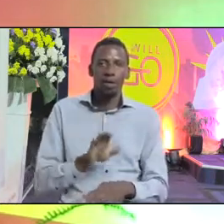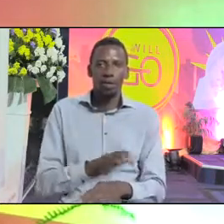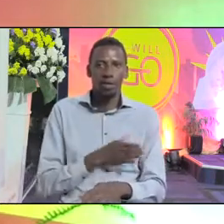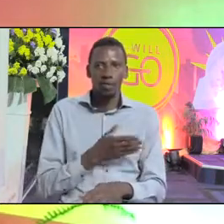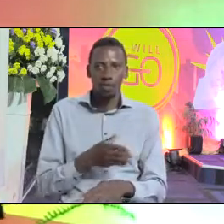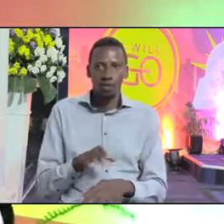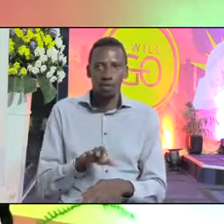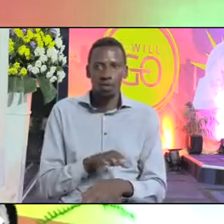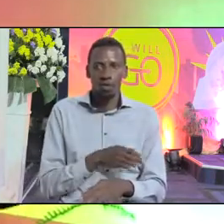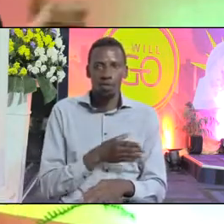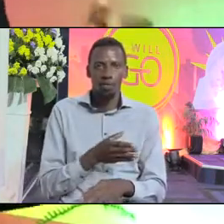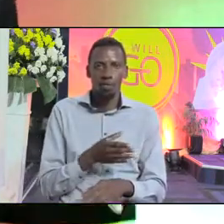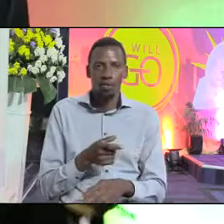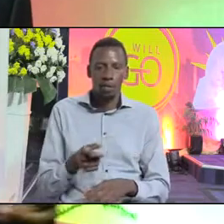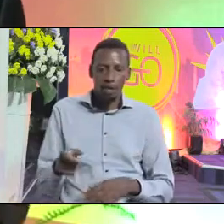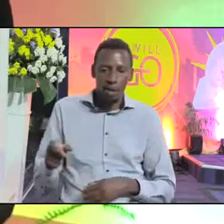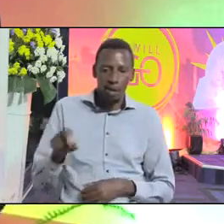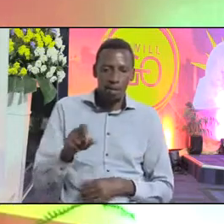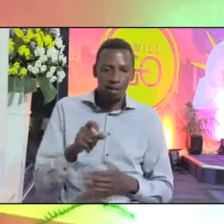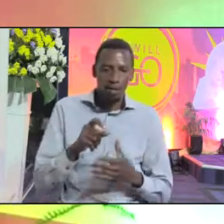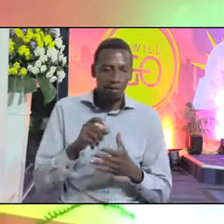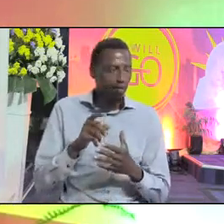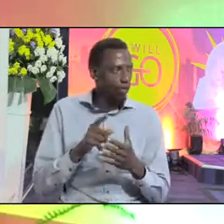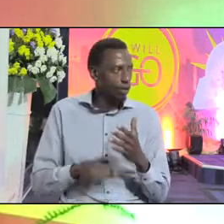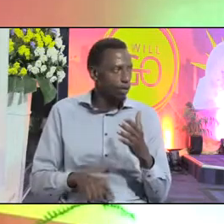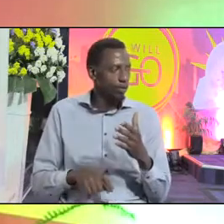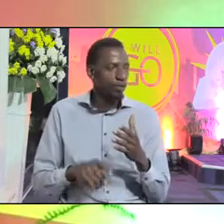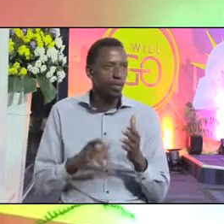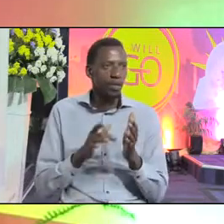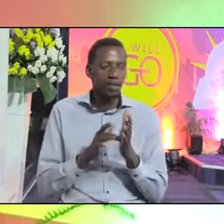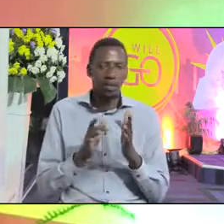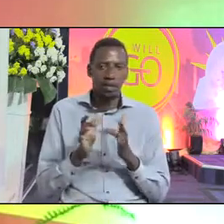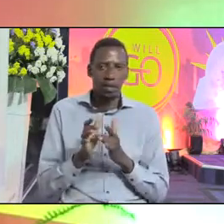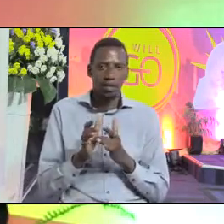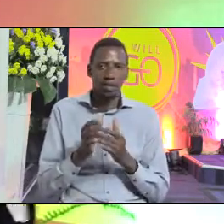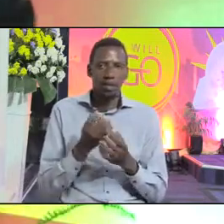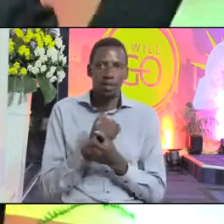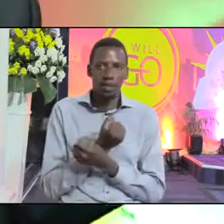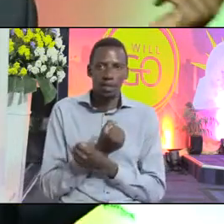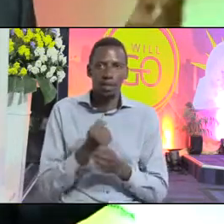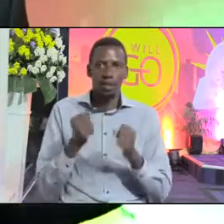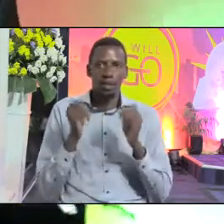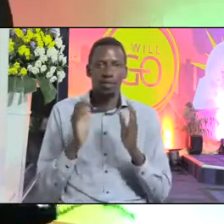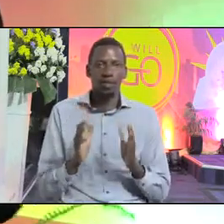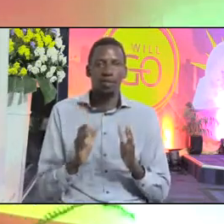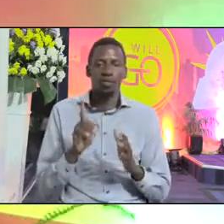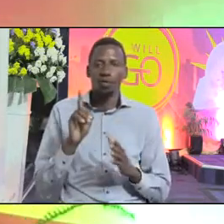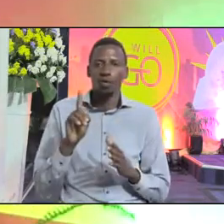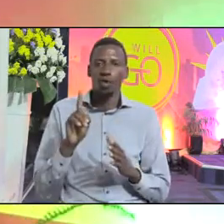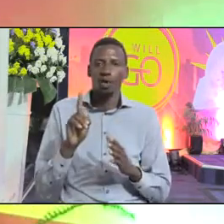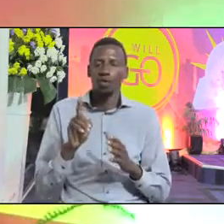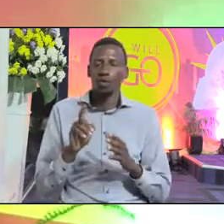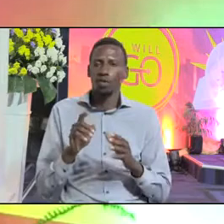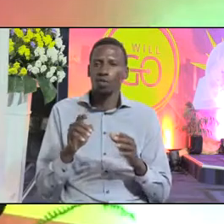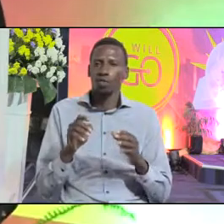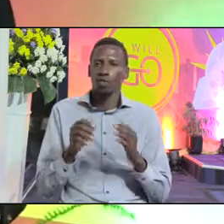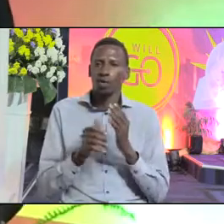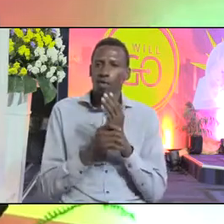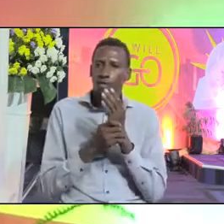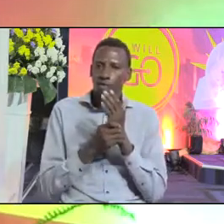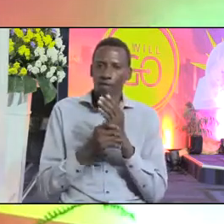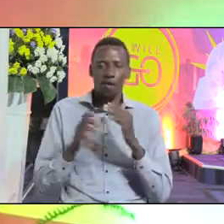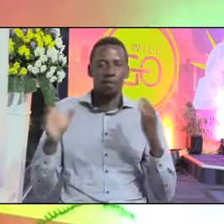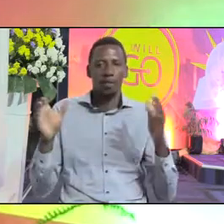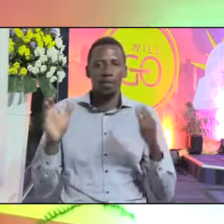is "Jesus Savior, Pilot Me." It's one of the popular hymns that we sing in South Africa. And